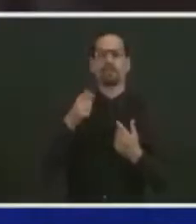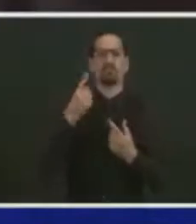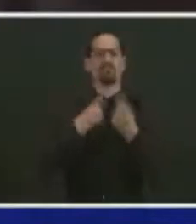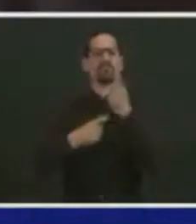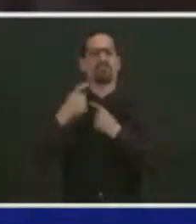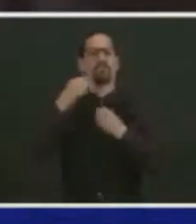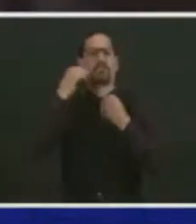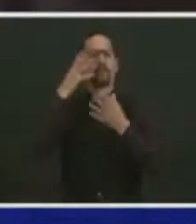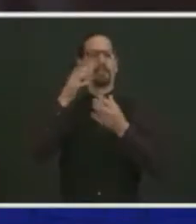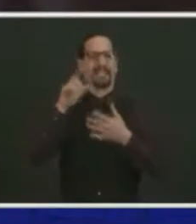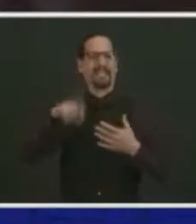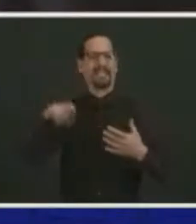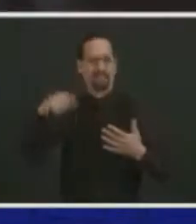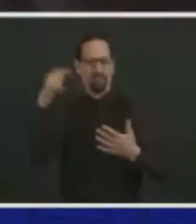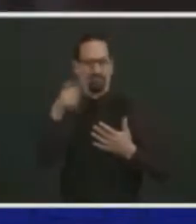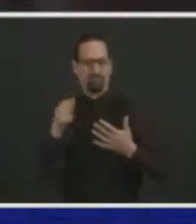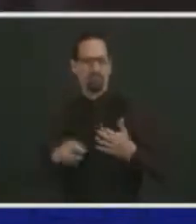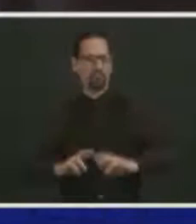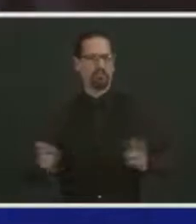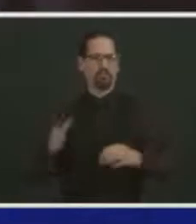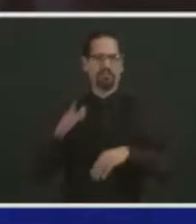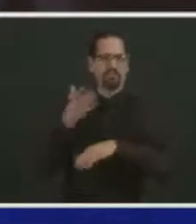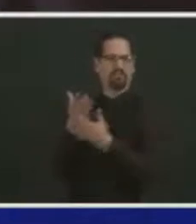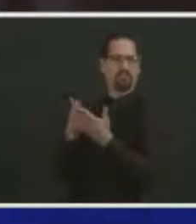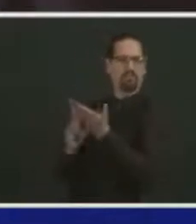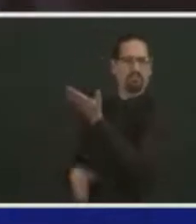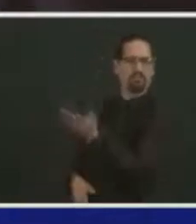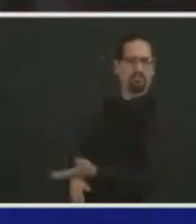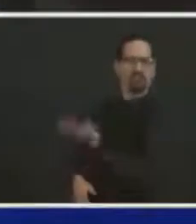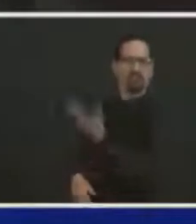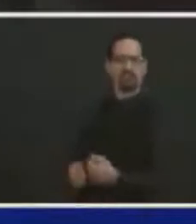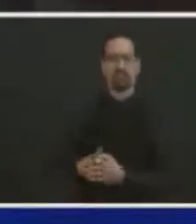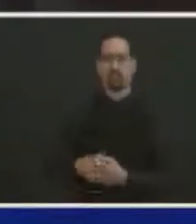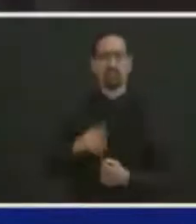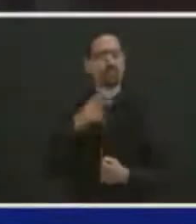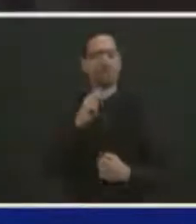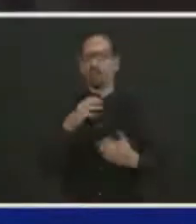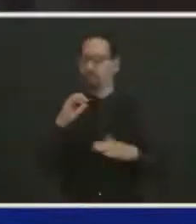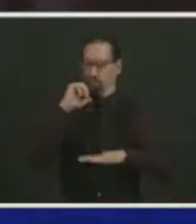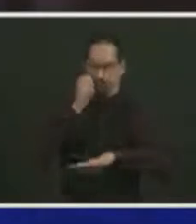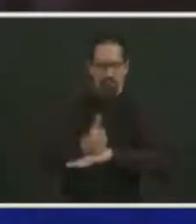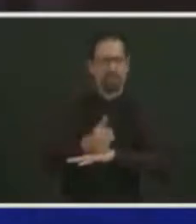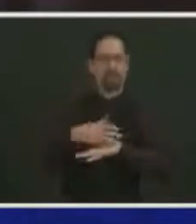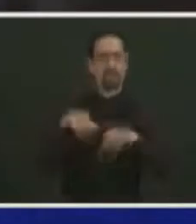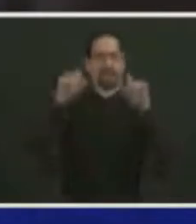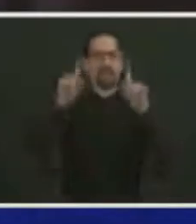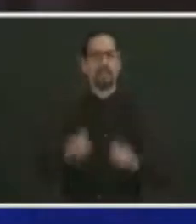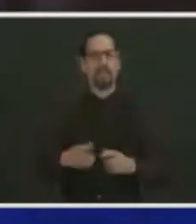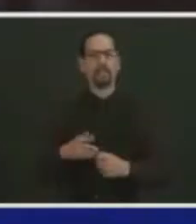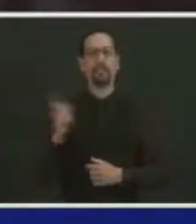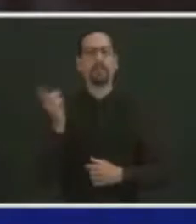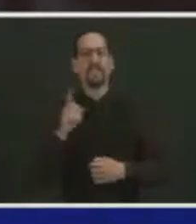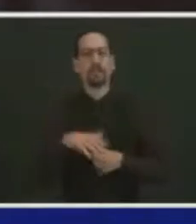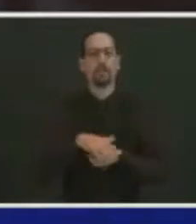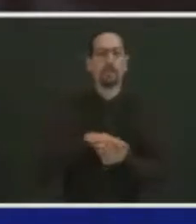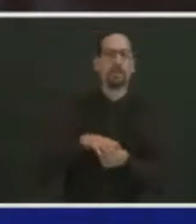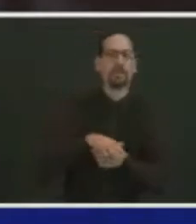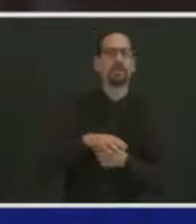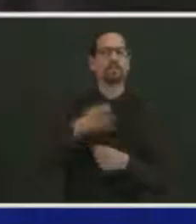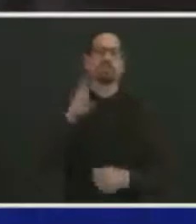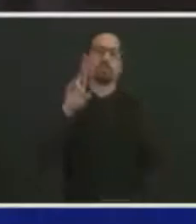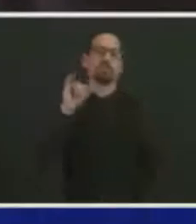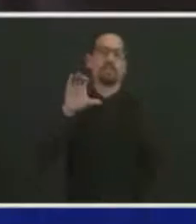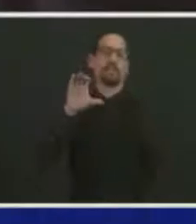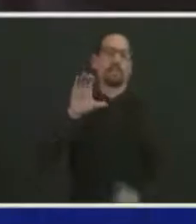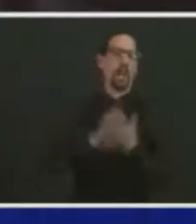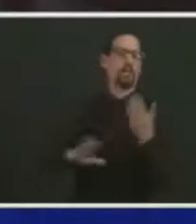to schedule a test at our current testing sites, Rhode Island College or at CCRI. Over time,